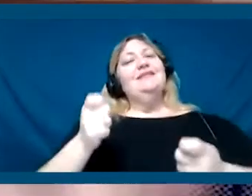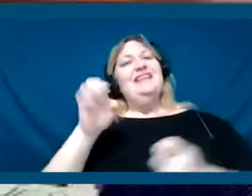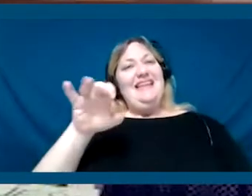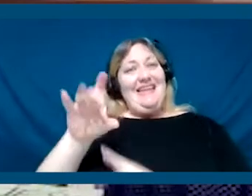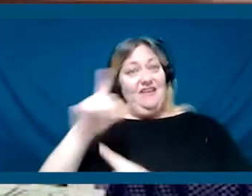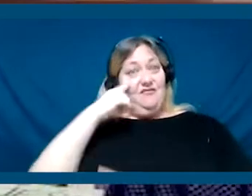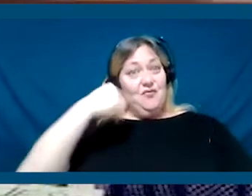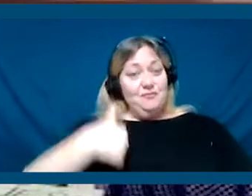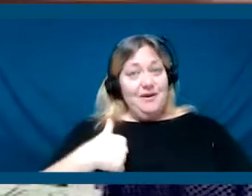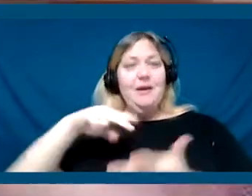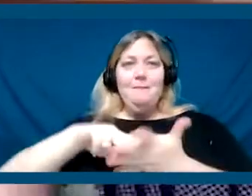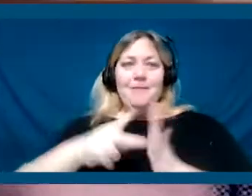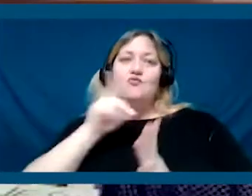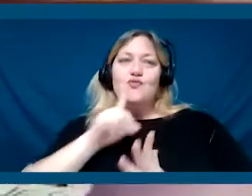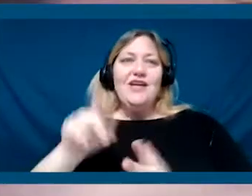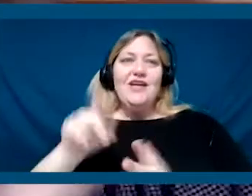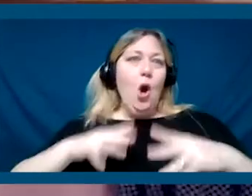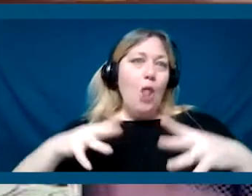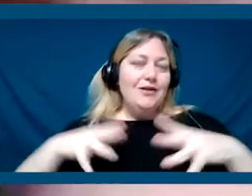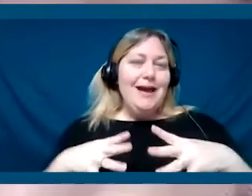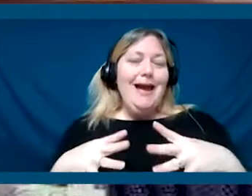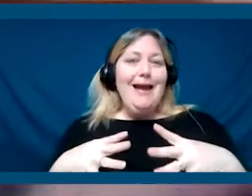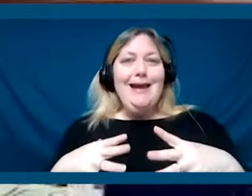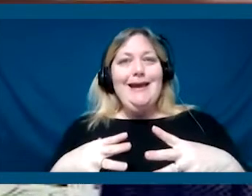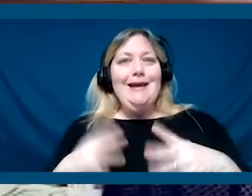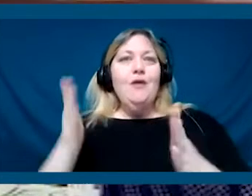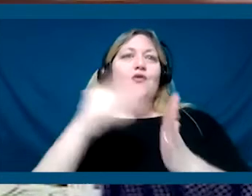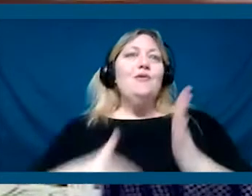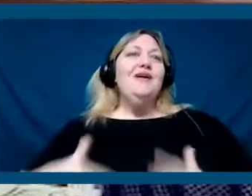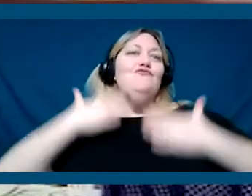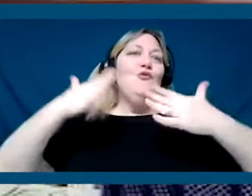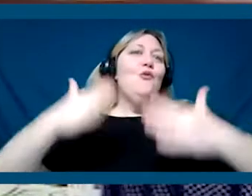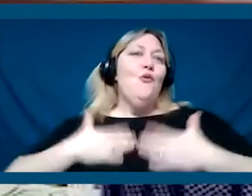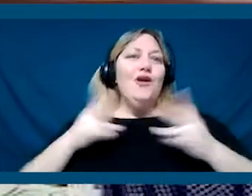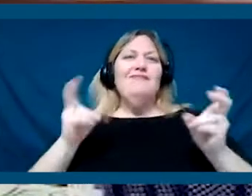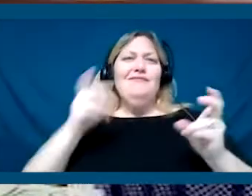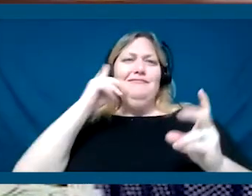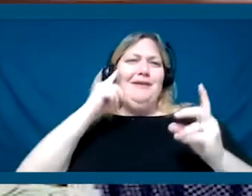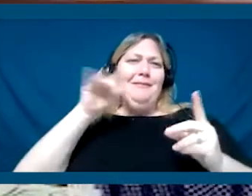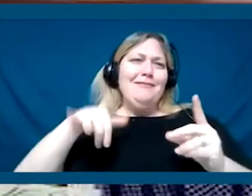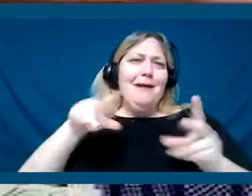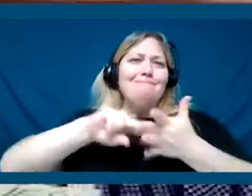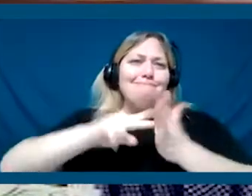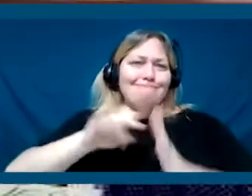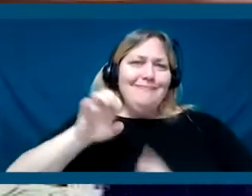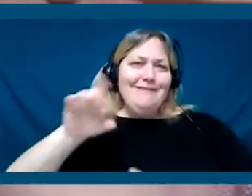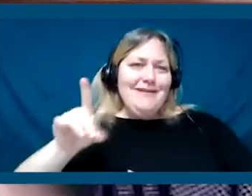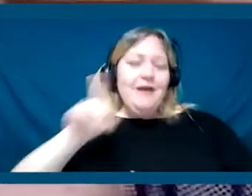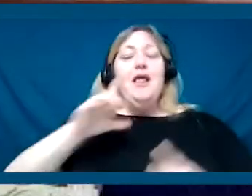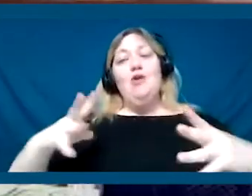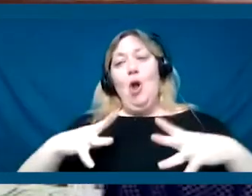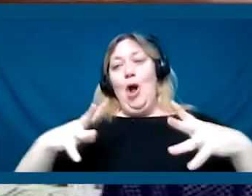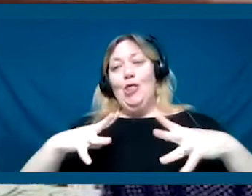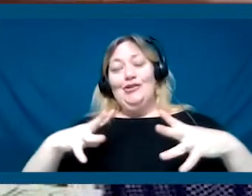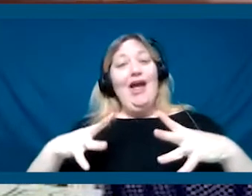the Eid means really the holiday, or it means the repeat of joy, really, if you want to think about it. It's a holiday that